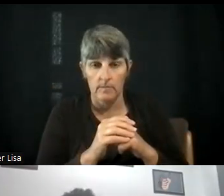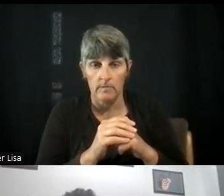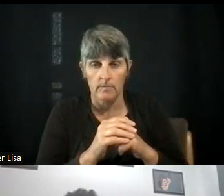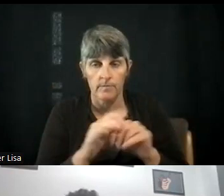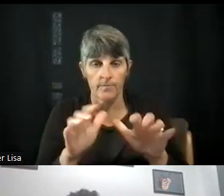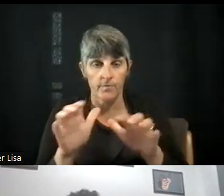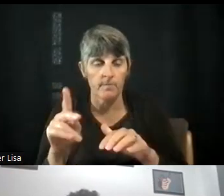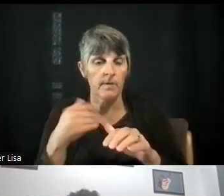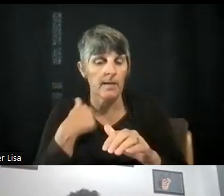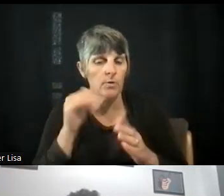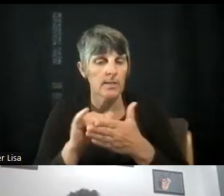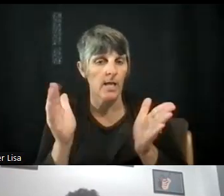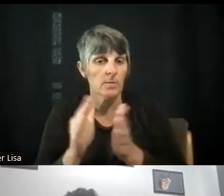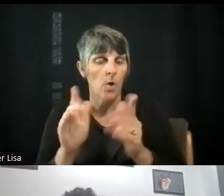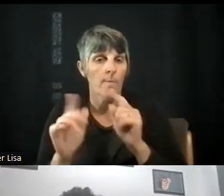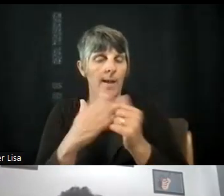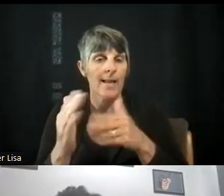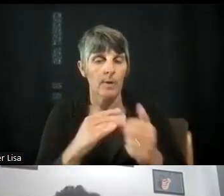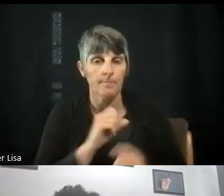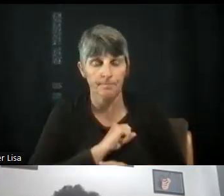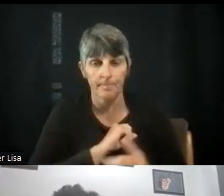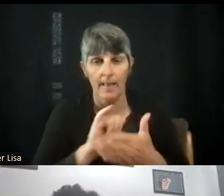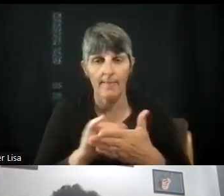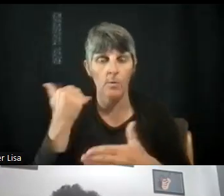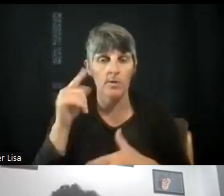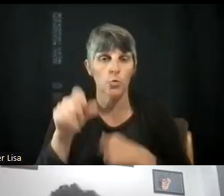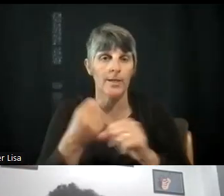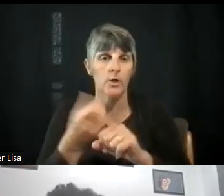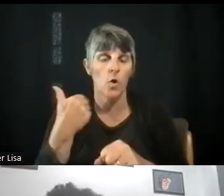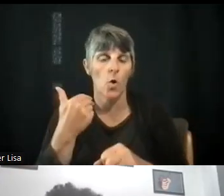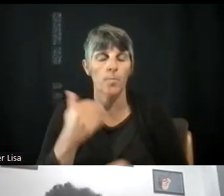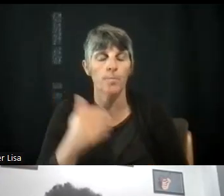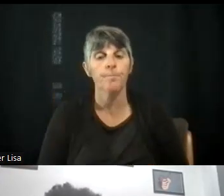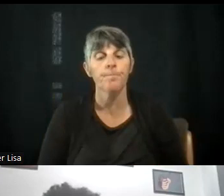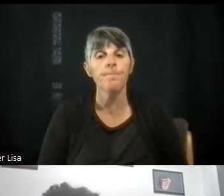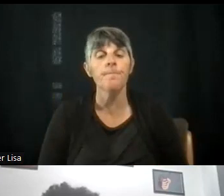that small, but anyway, that was, you know, 20 years ago almost.